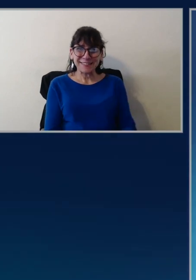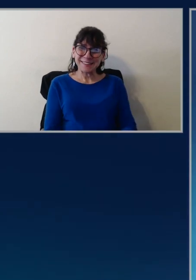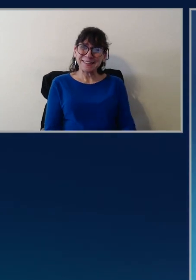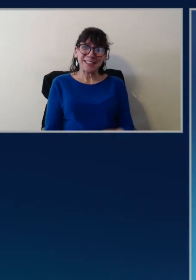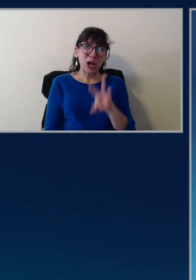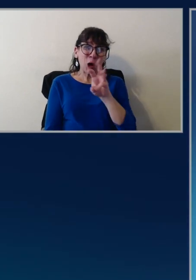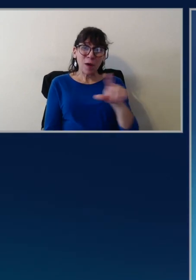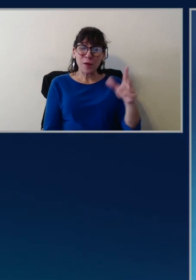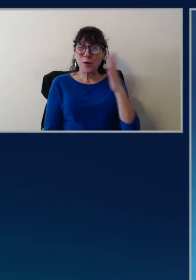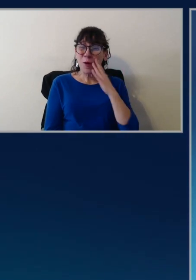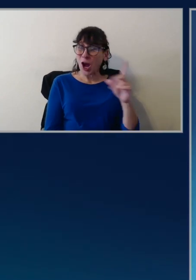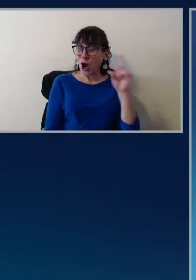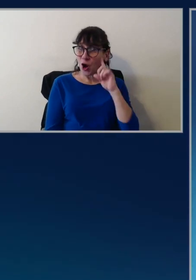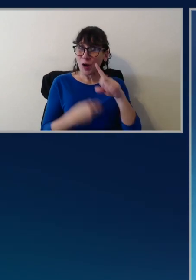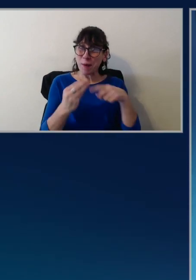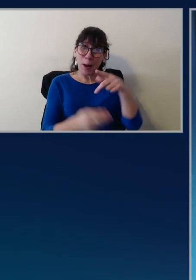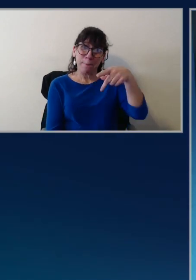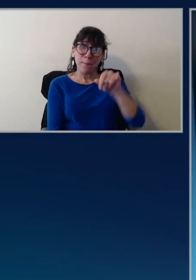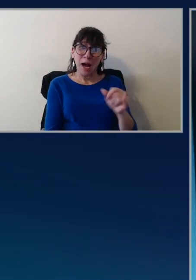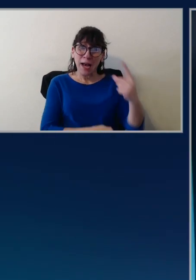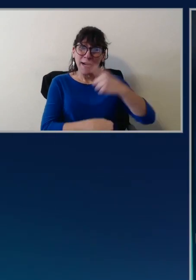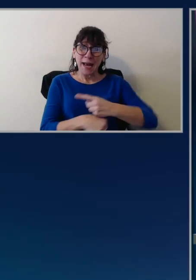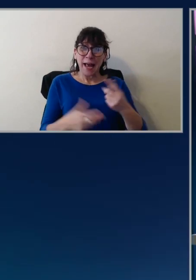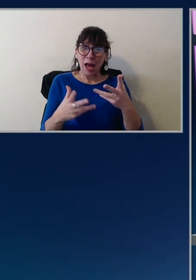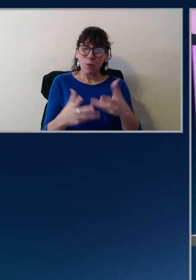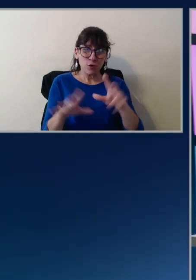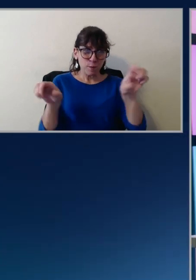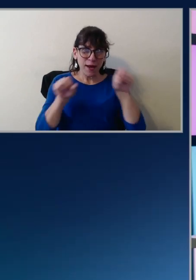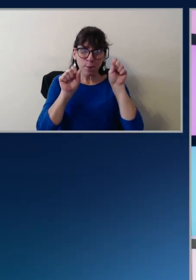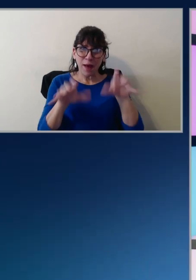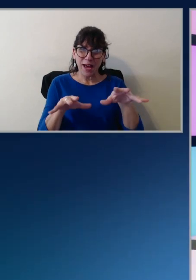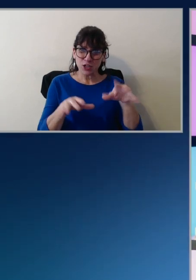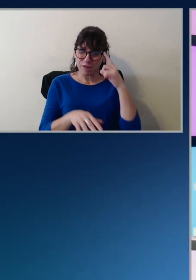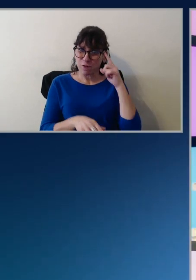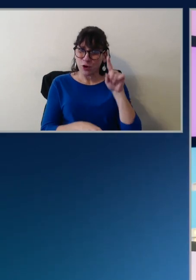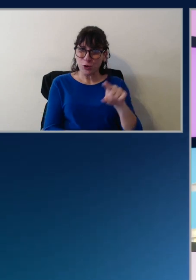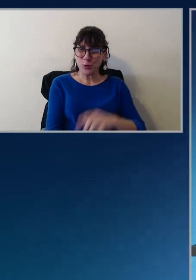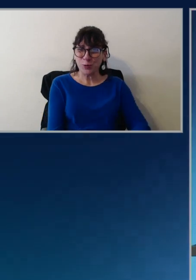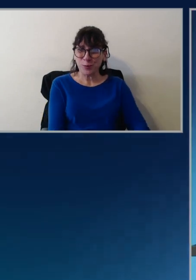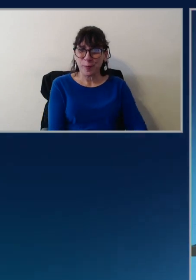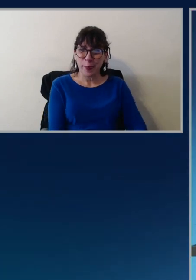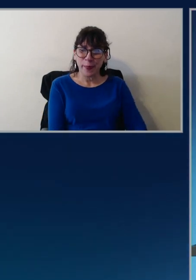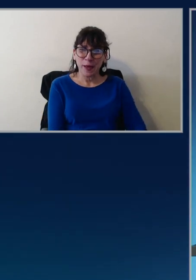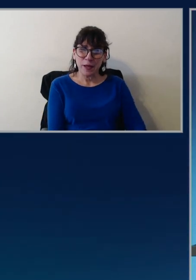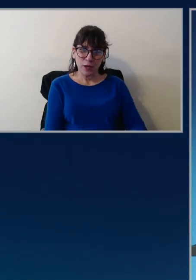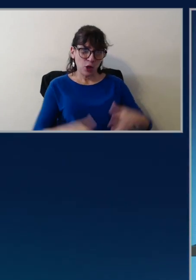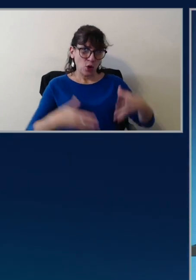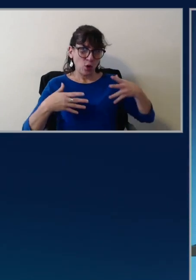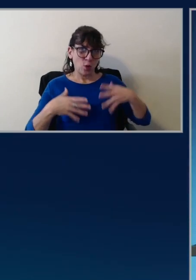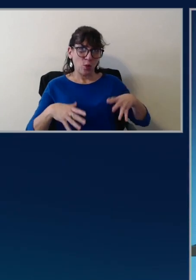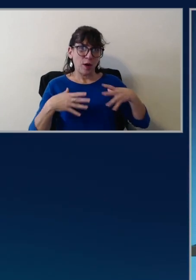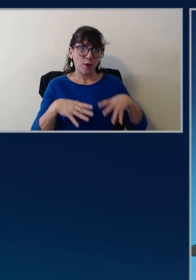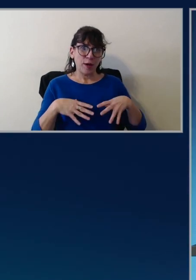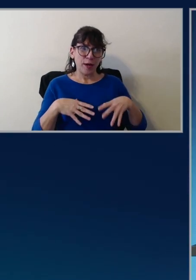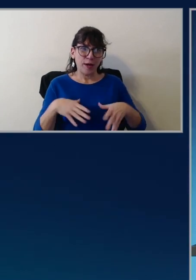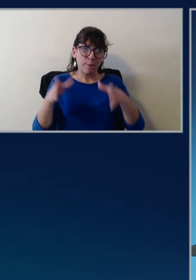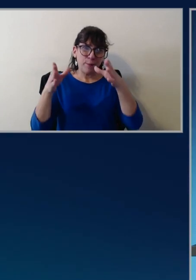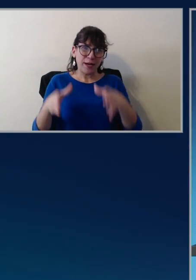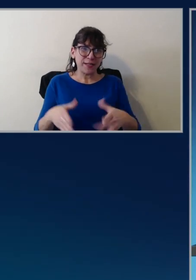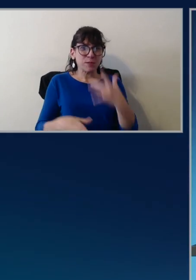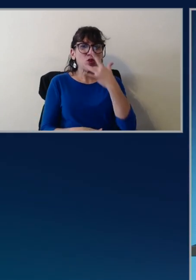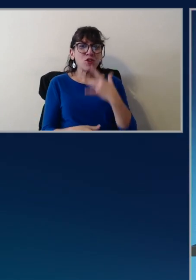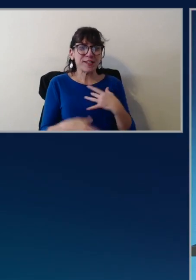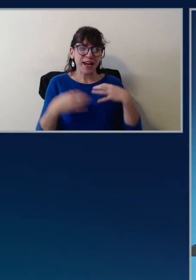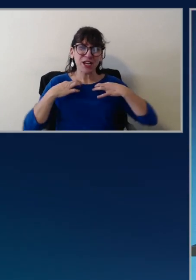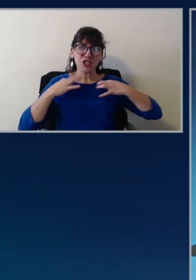you know, I heard about PiDay, so I just wanted to make a little magic for you. Hi. Okay. And you're also wearing Buckets' birthday shirt. Of